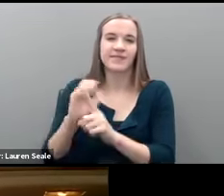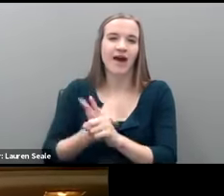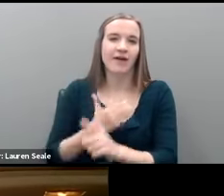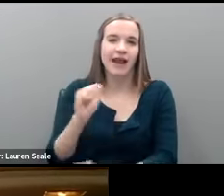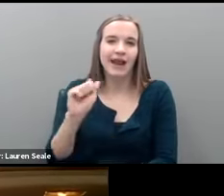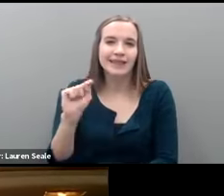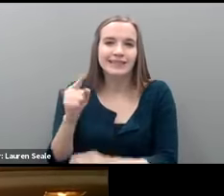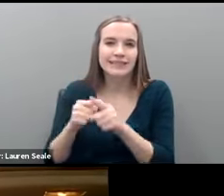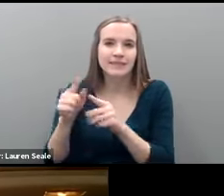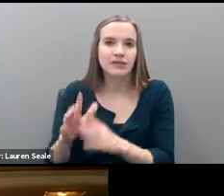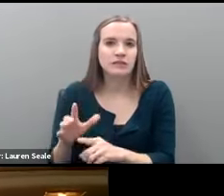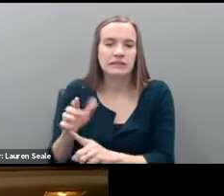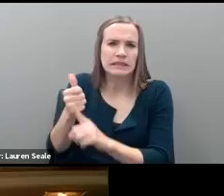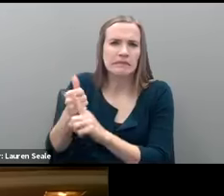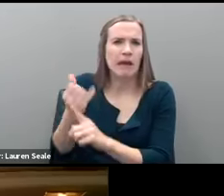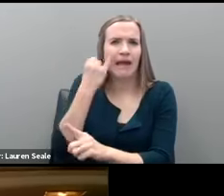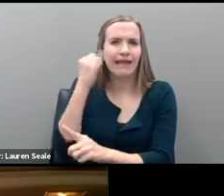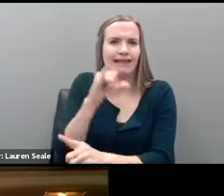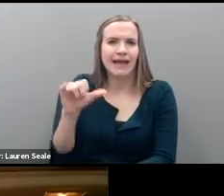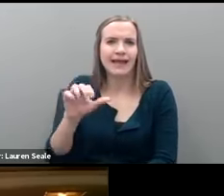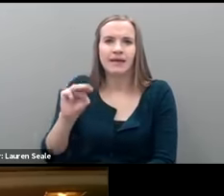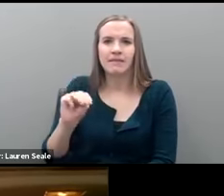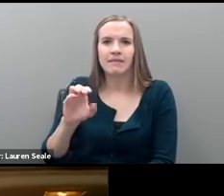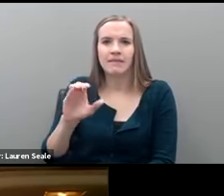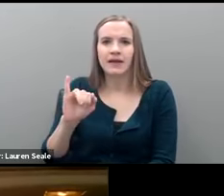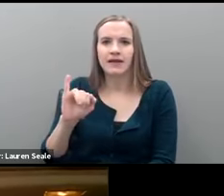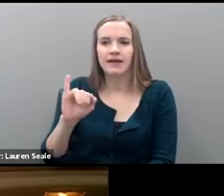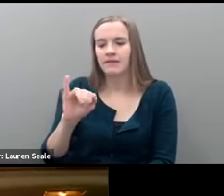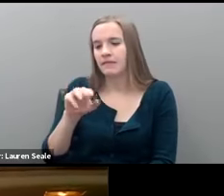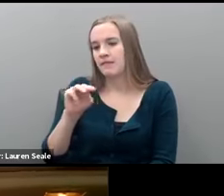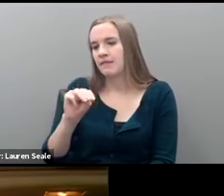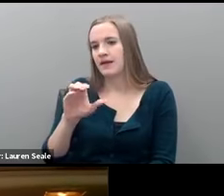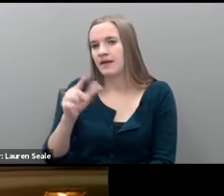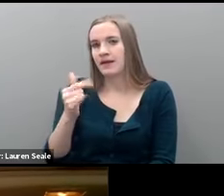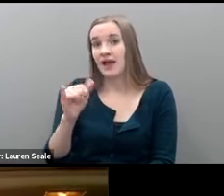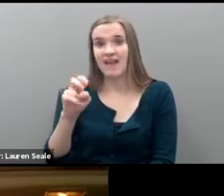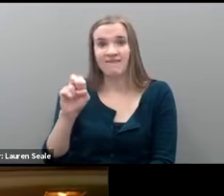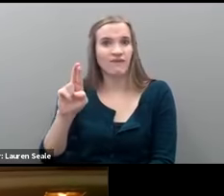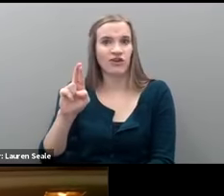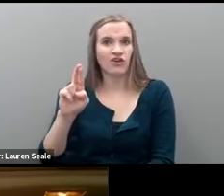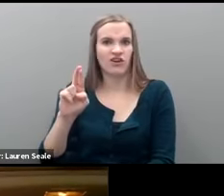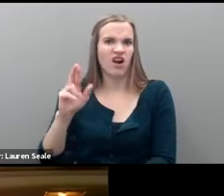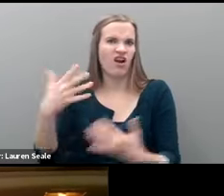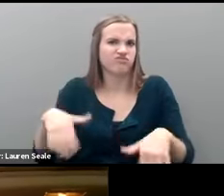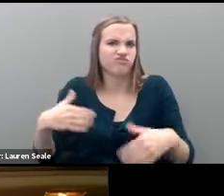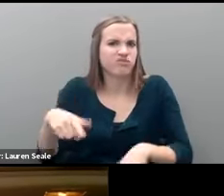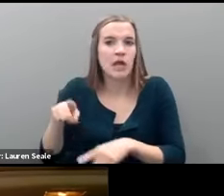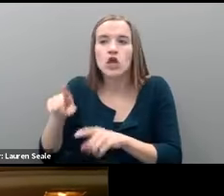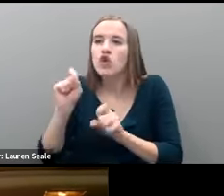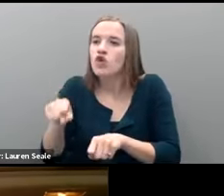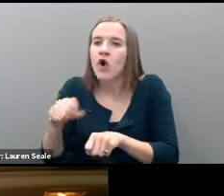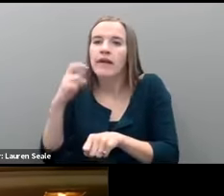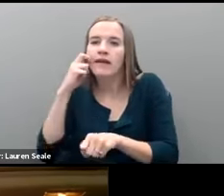take chewing gum and a wrapper and he can turn it into a communication device. I mean, he's mind